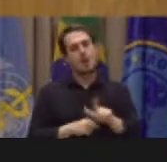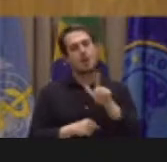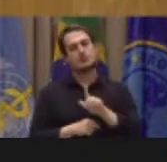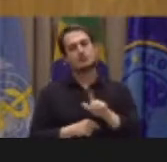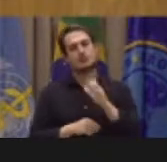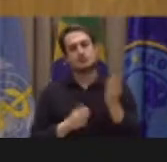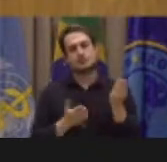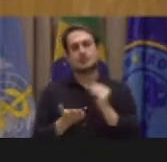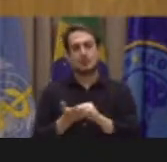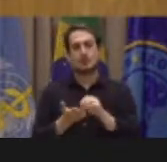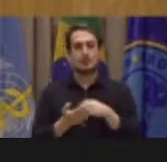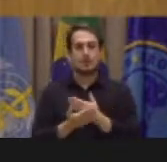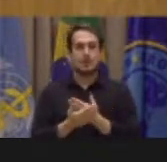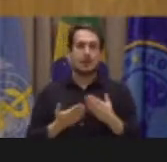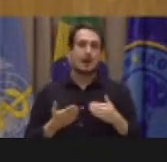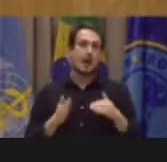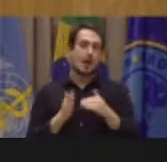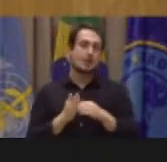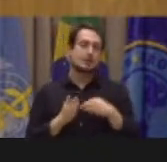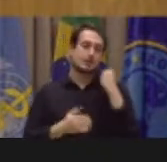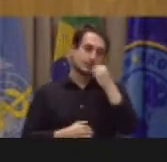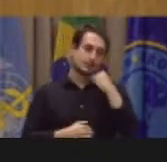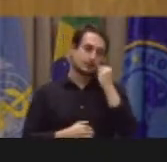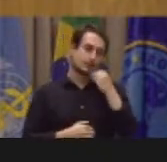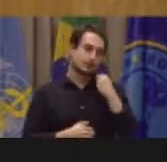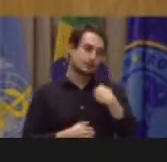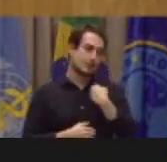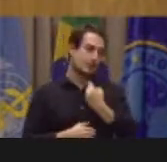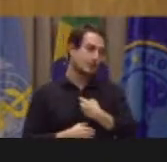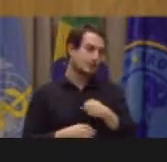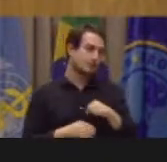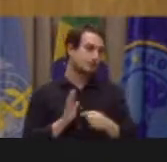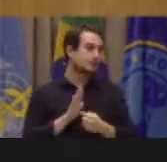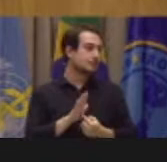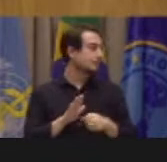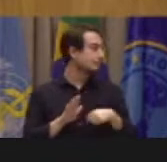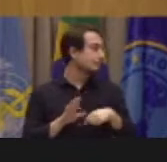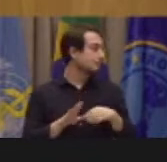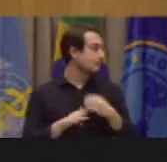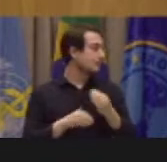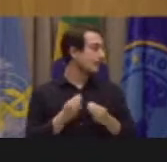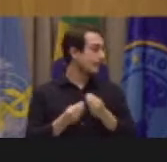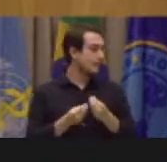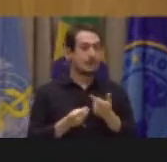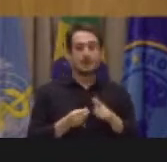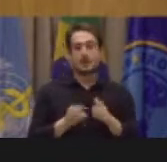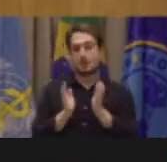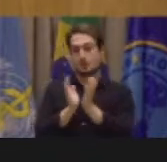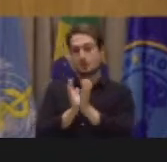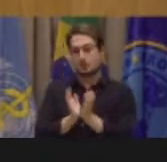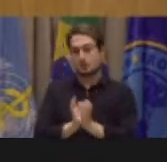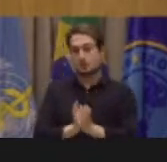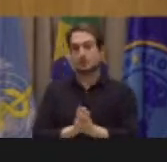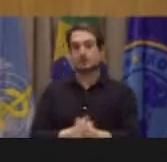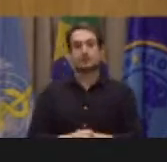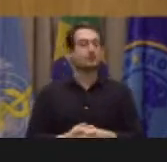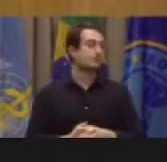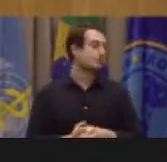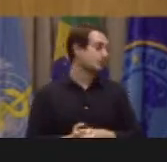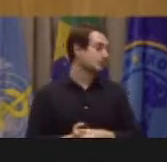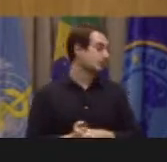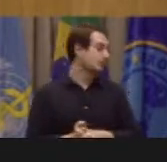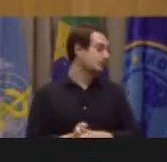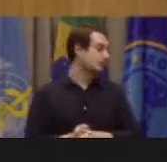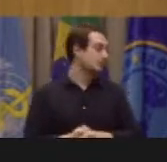that, and this could be applied in all layers and multi-professional